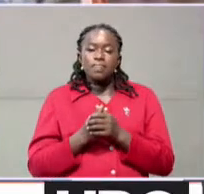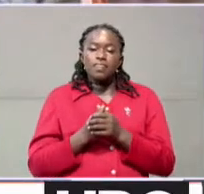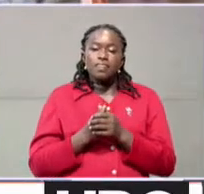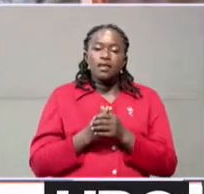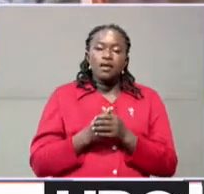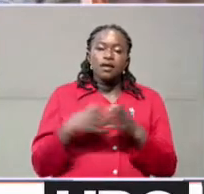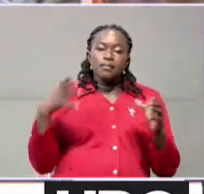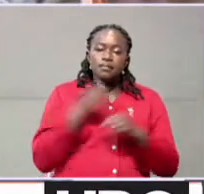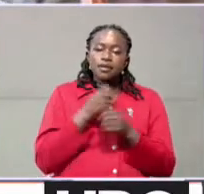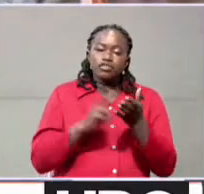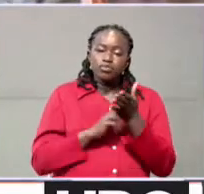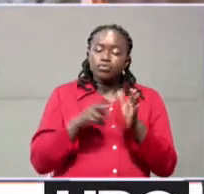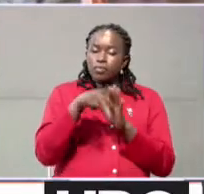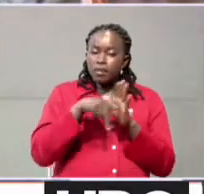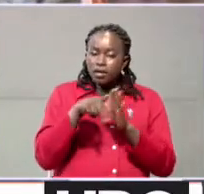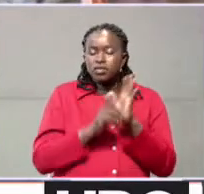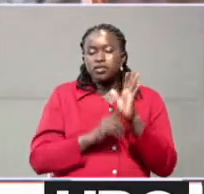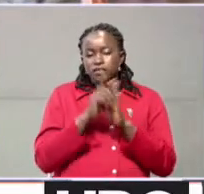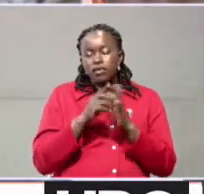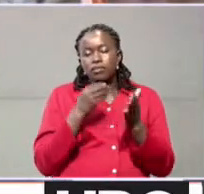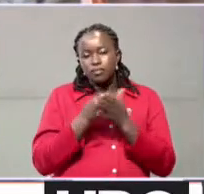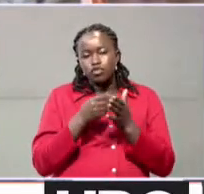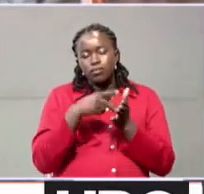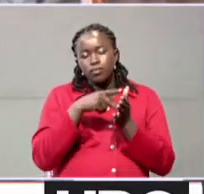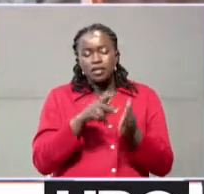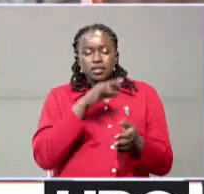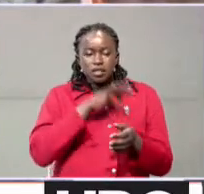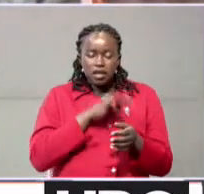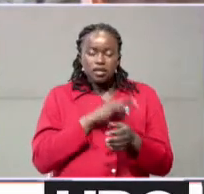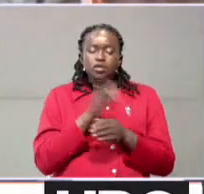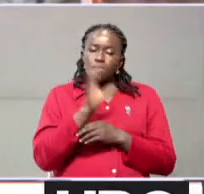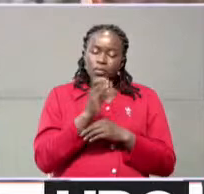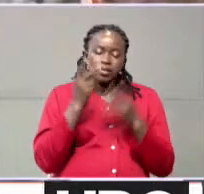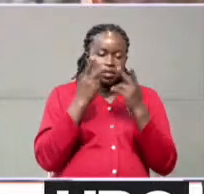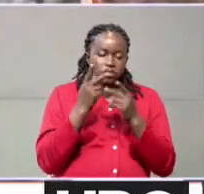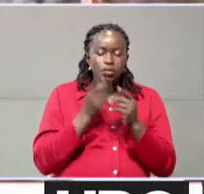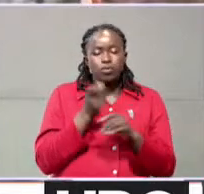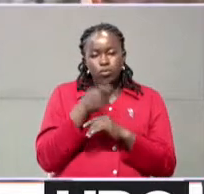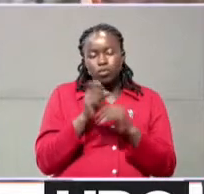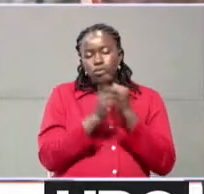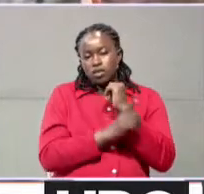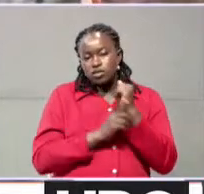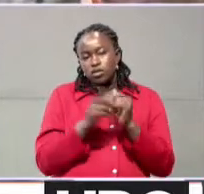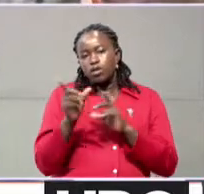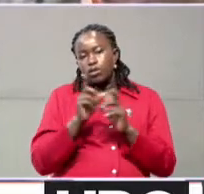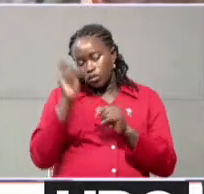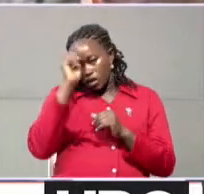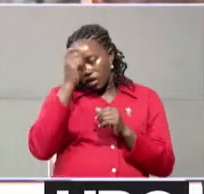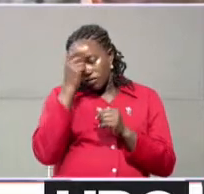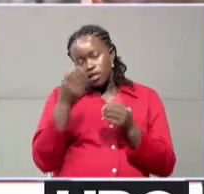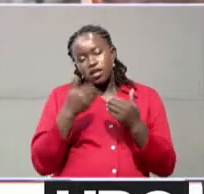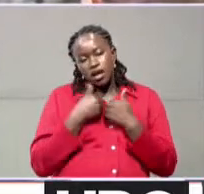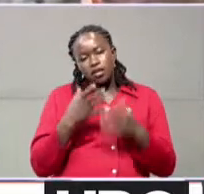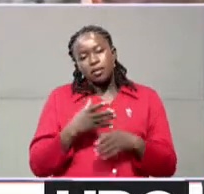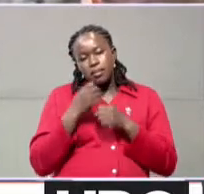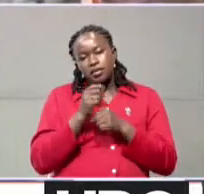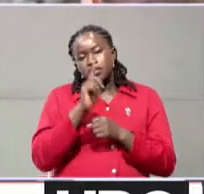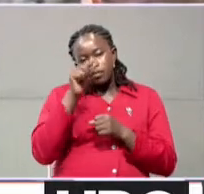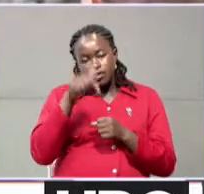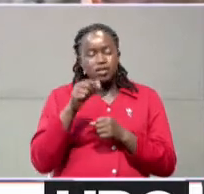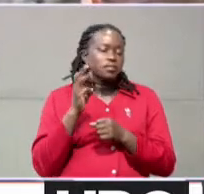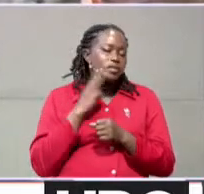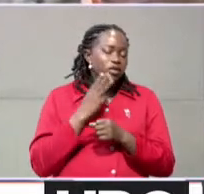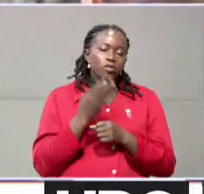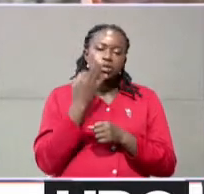misuse of purchase development fund to pay salaries the committee observed today guru district local government had a budget of 17 million